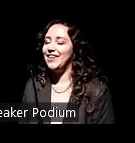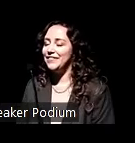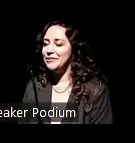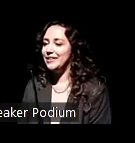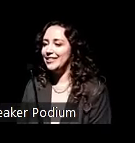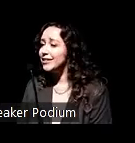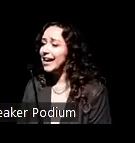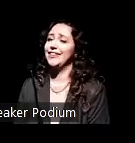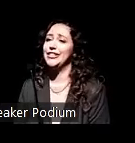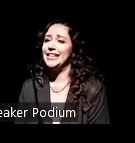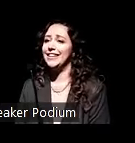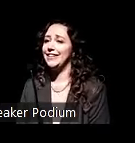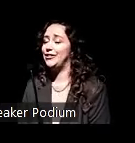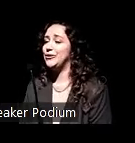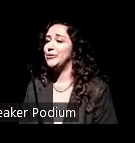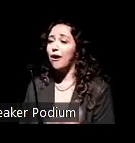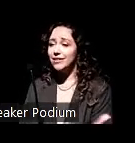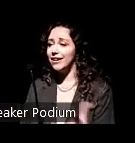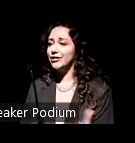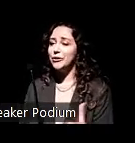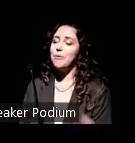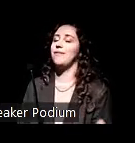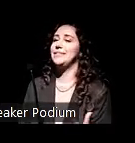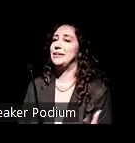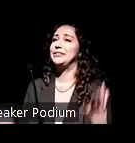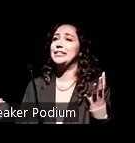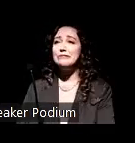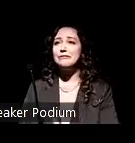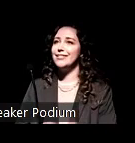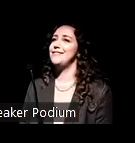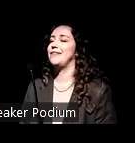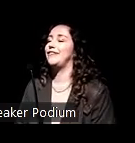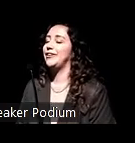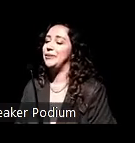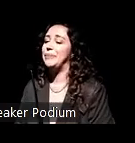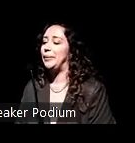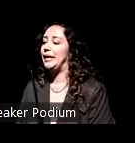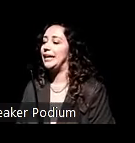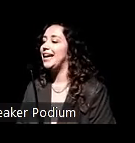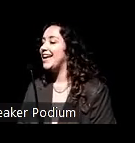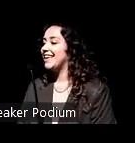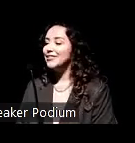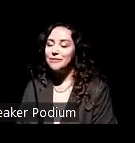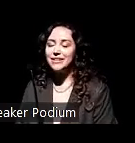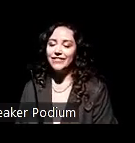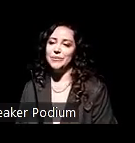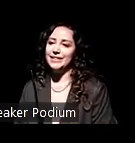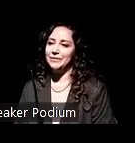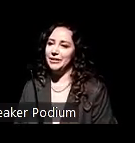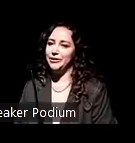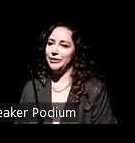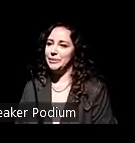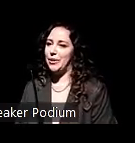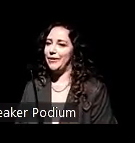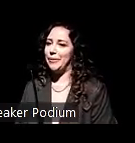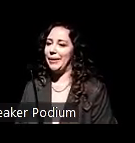And I'll leave you with this call to action to contact your local policymakers in your city, wherever you might be. There's so many different ways that we